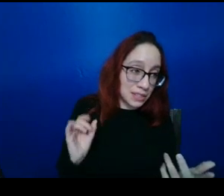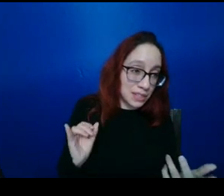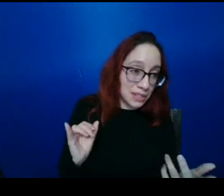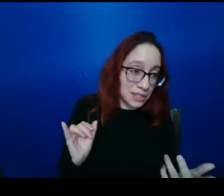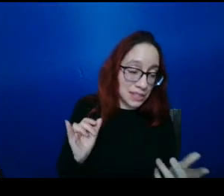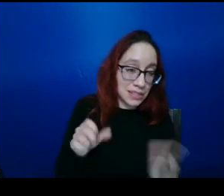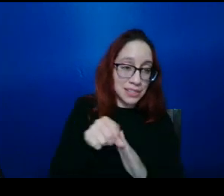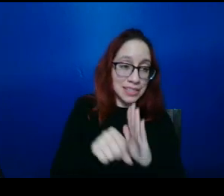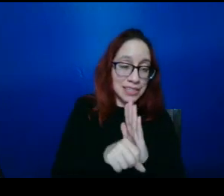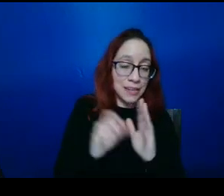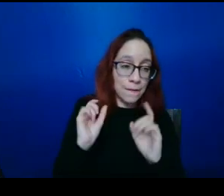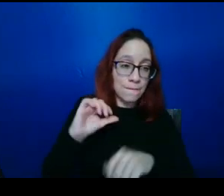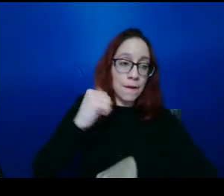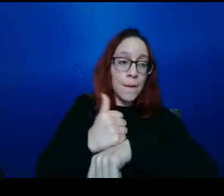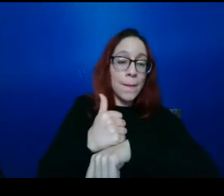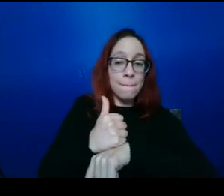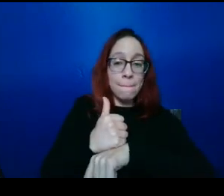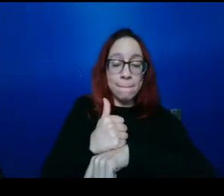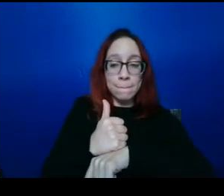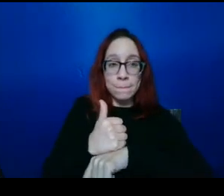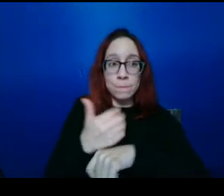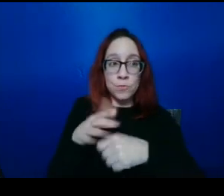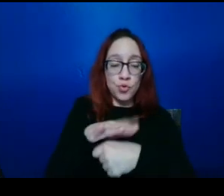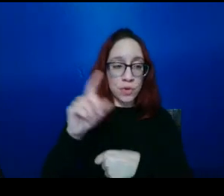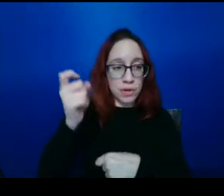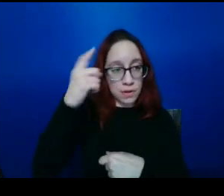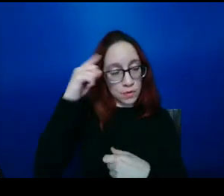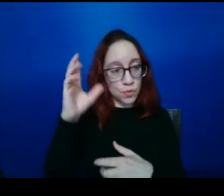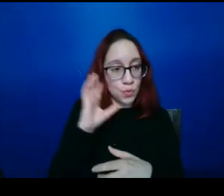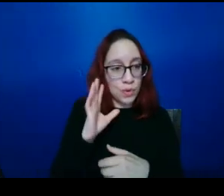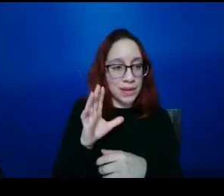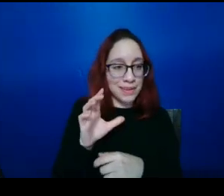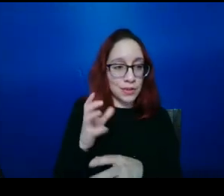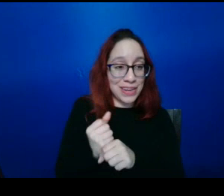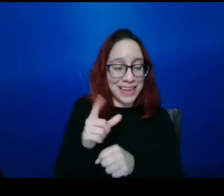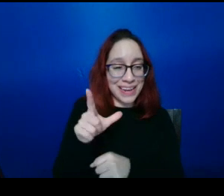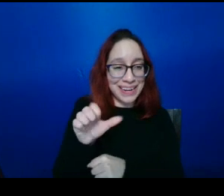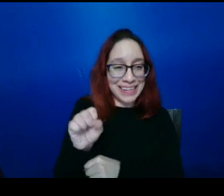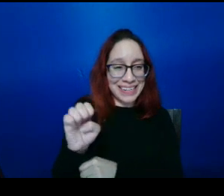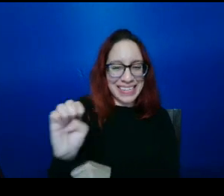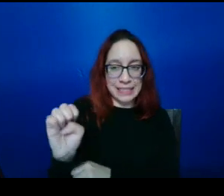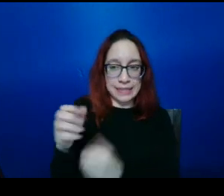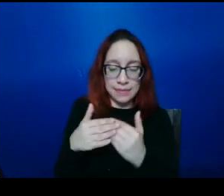the state have pledged that local government would receive at least going forward